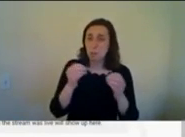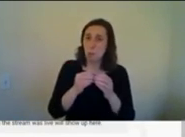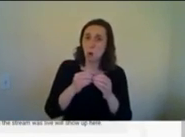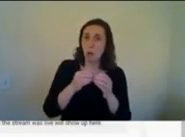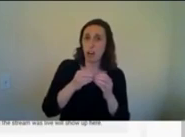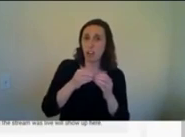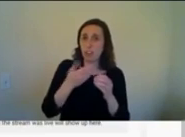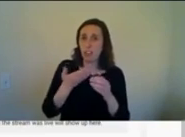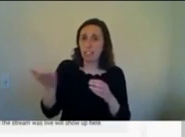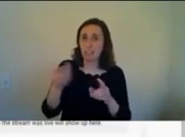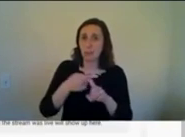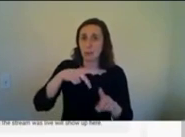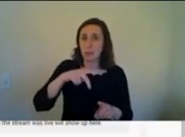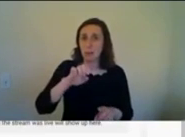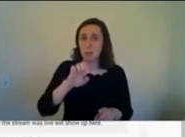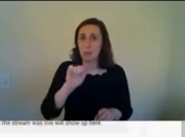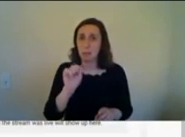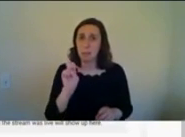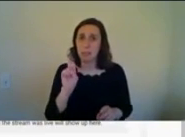pluses and minuses to that.